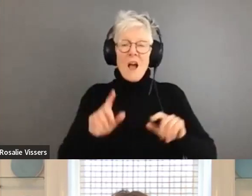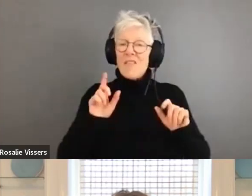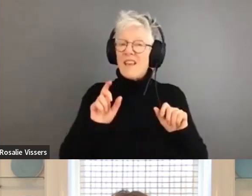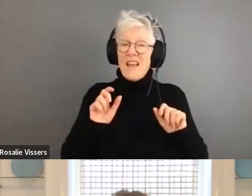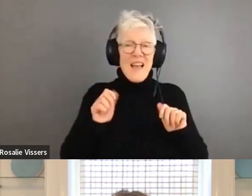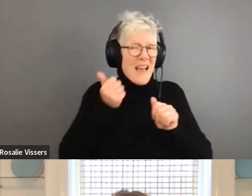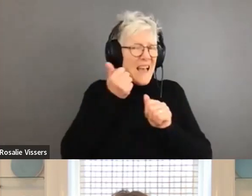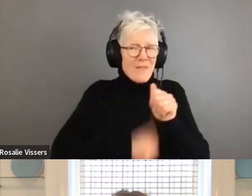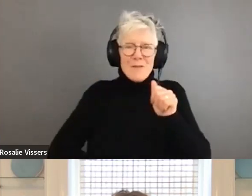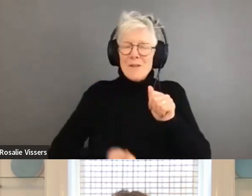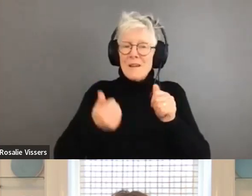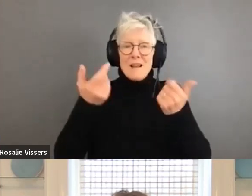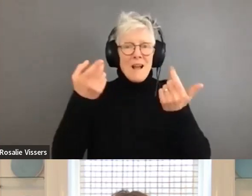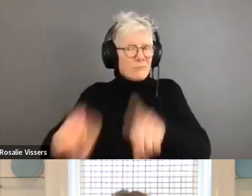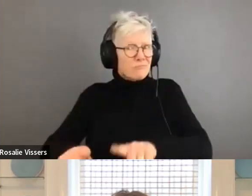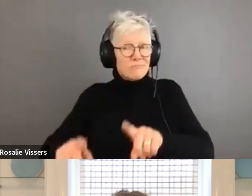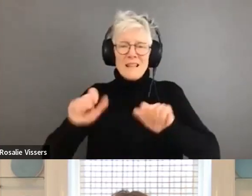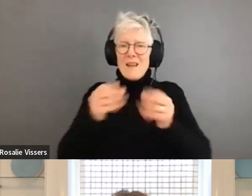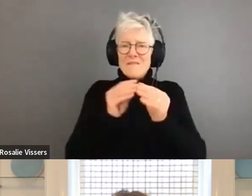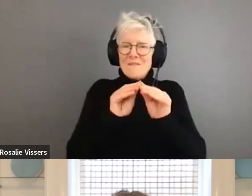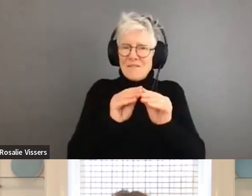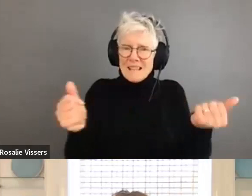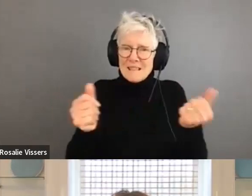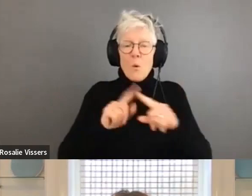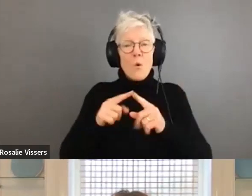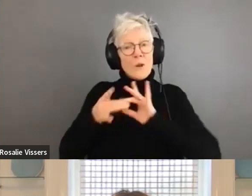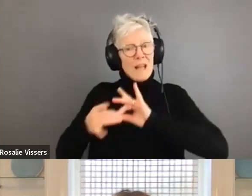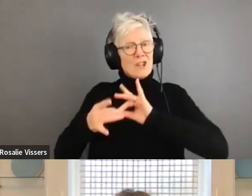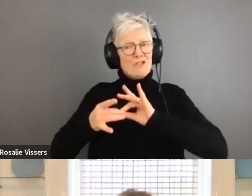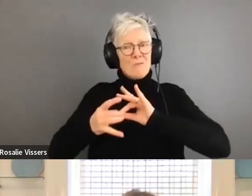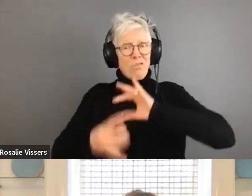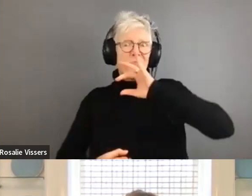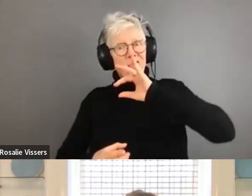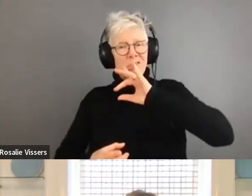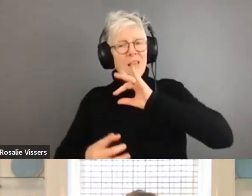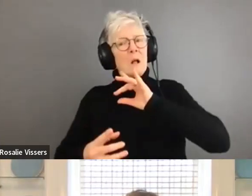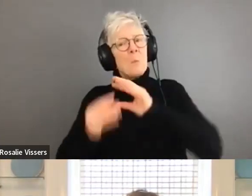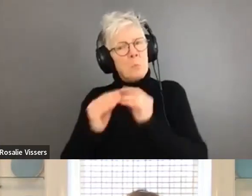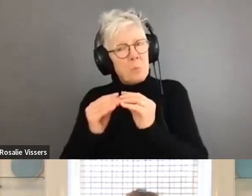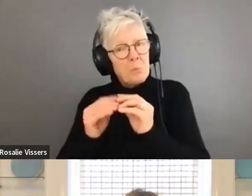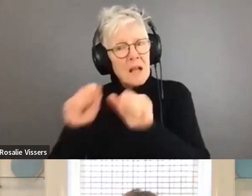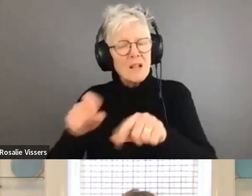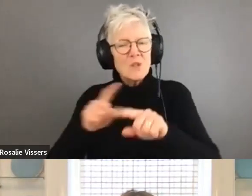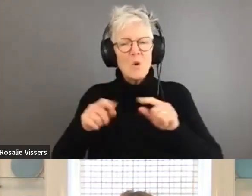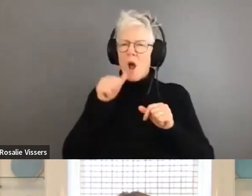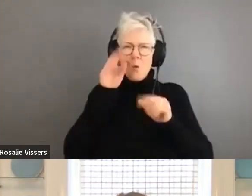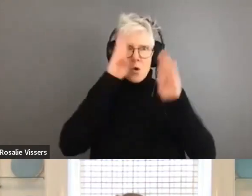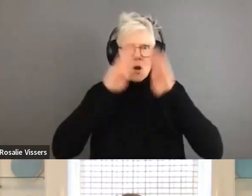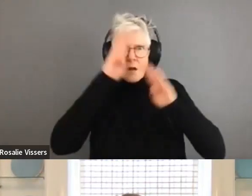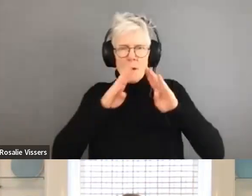can be fixed. So don't try not to worry about things that may or may not happen, because there's a good chance that they're not going to happen